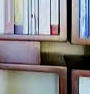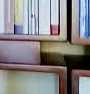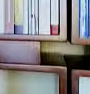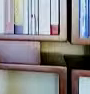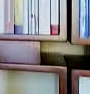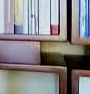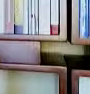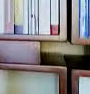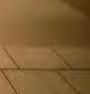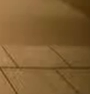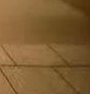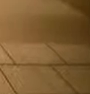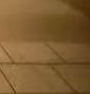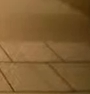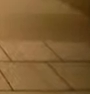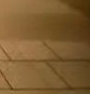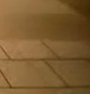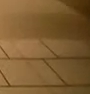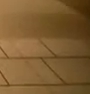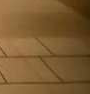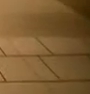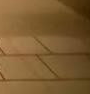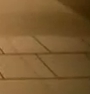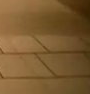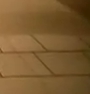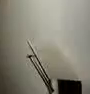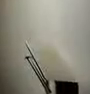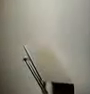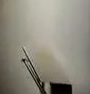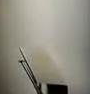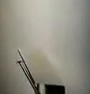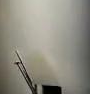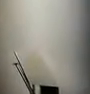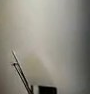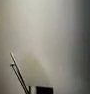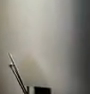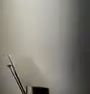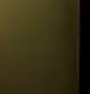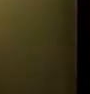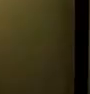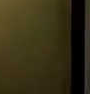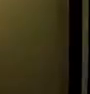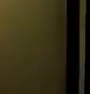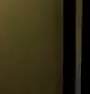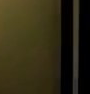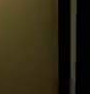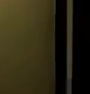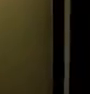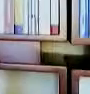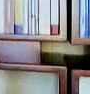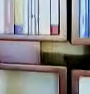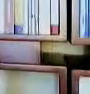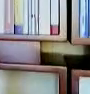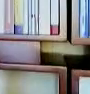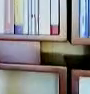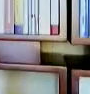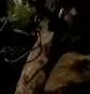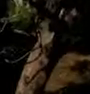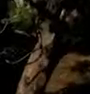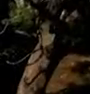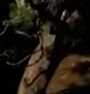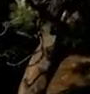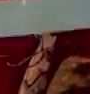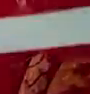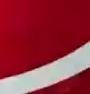and truly looking forward to your continued participation in the 2021 Absa Marathon.